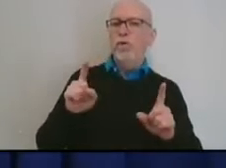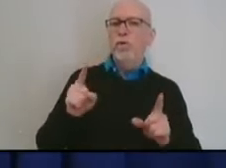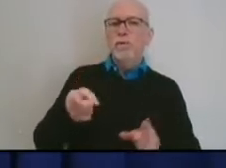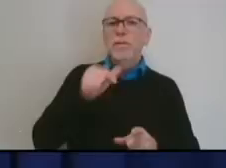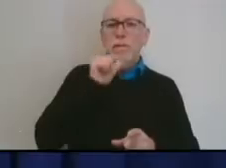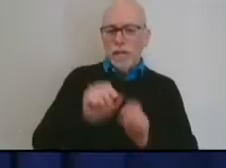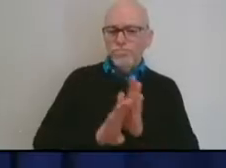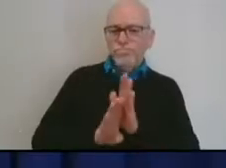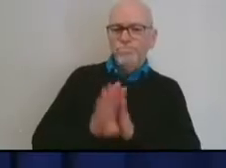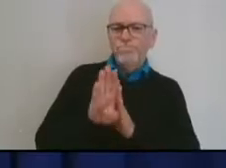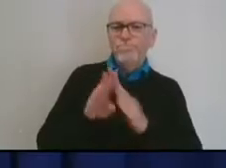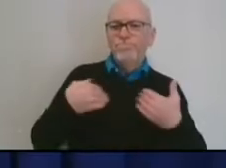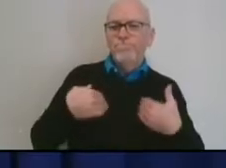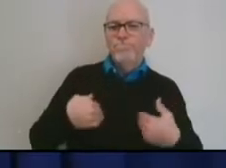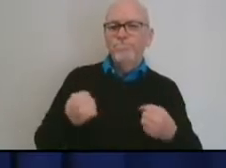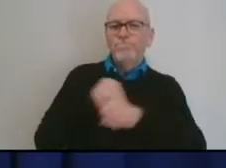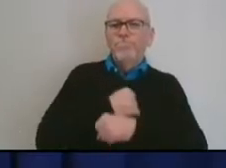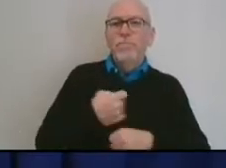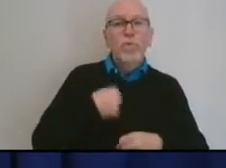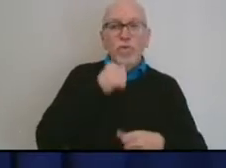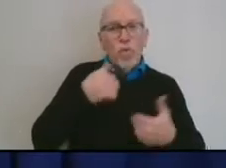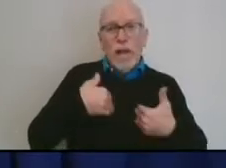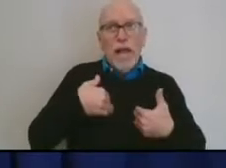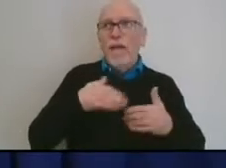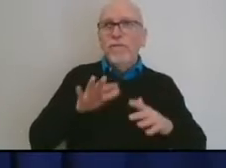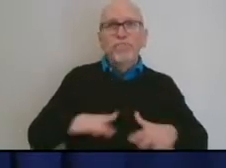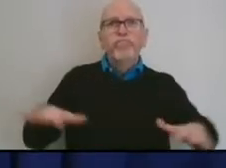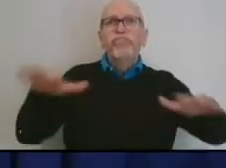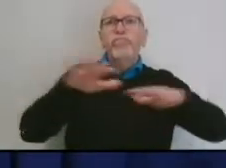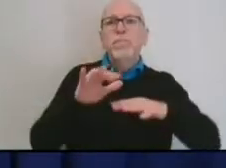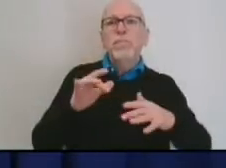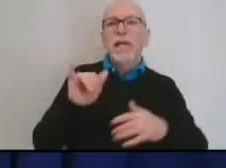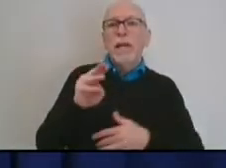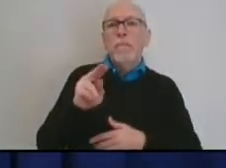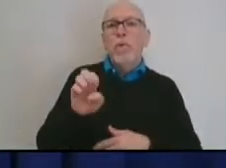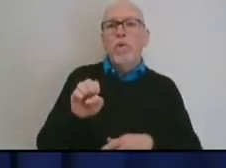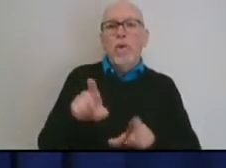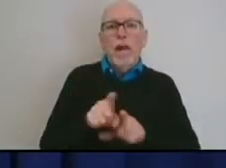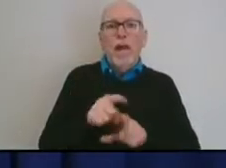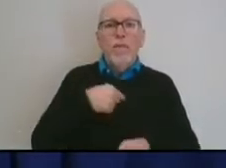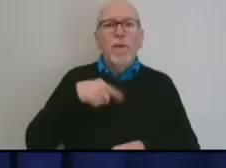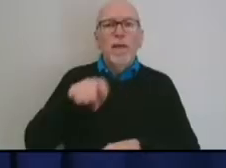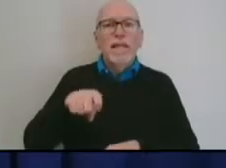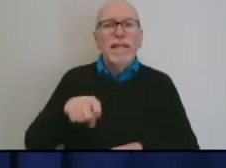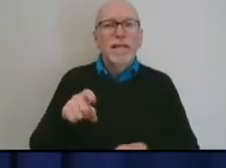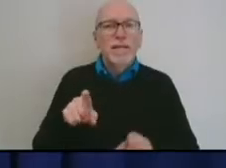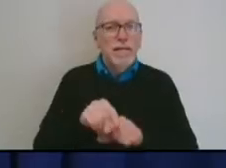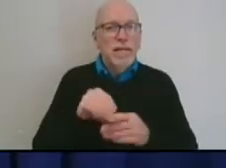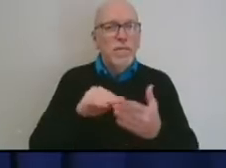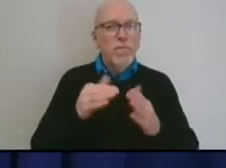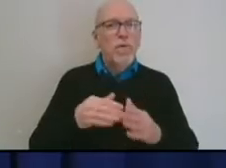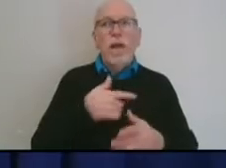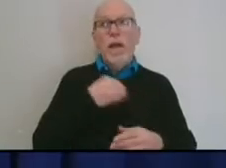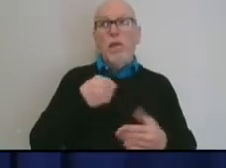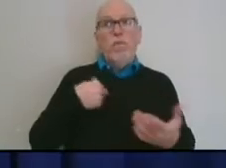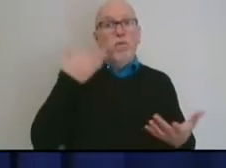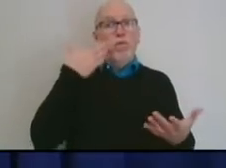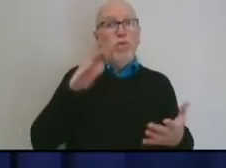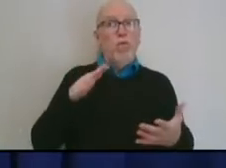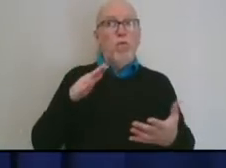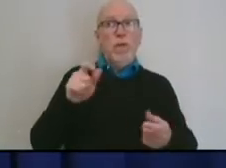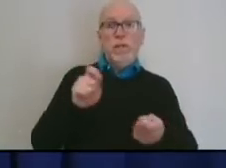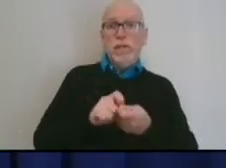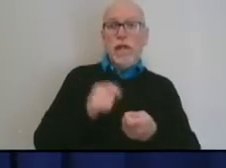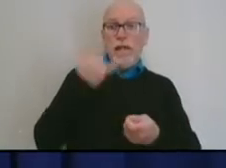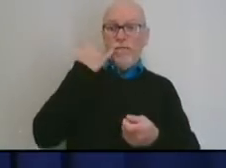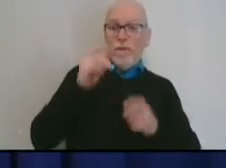have near the amount of herd immunity that we need in our communities right now. And we do not know exactly whether